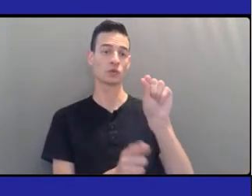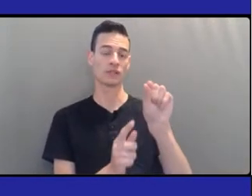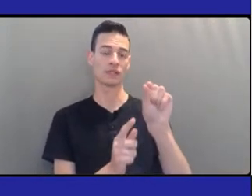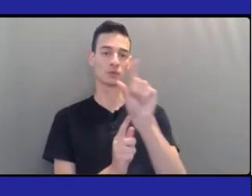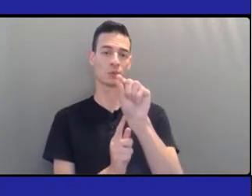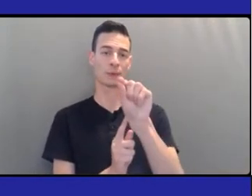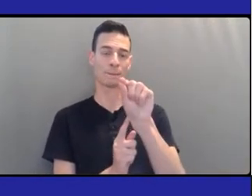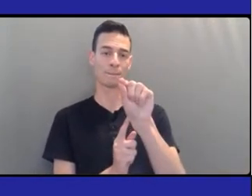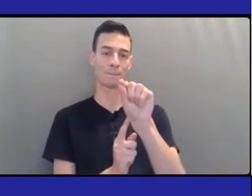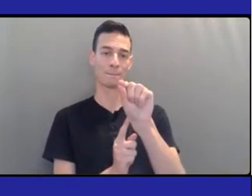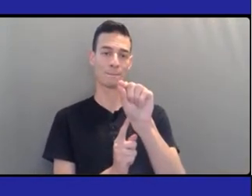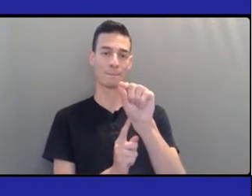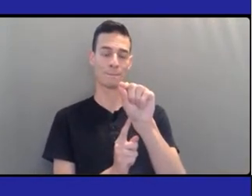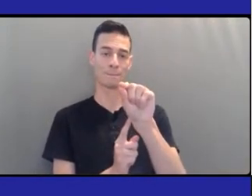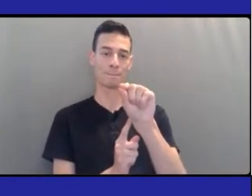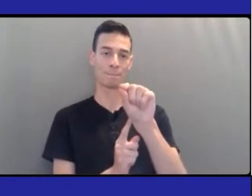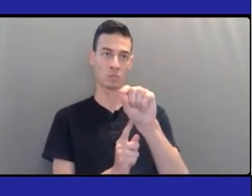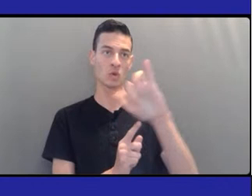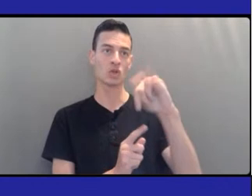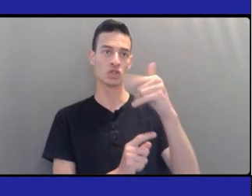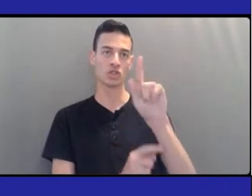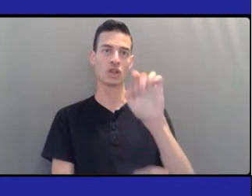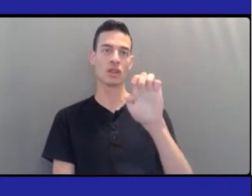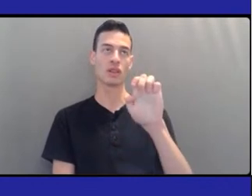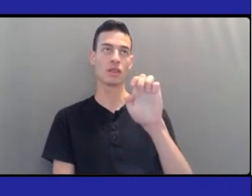July 1st, 2020 through June 30th,